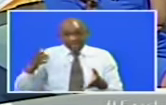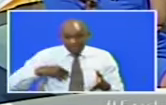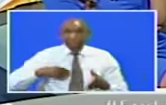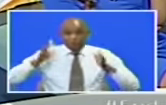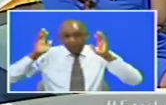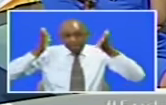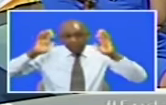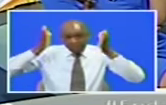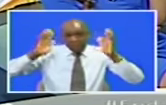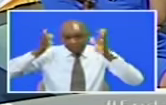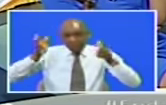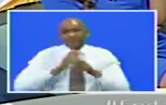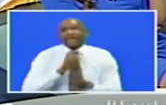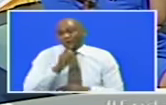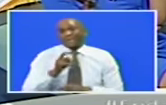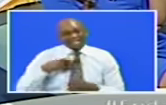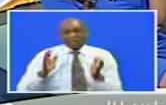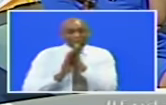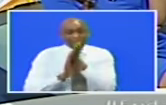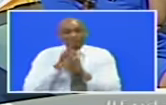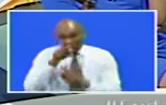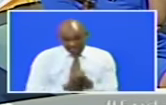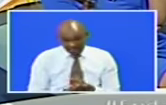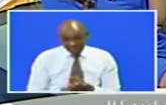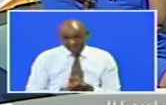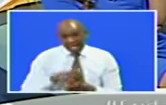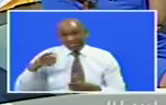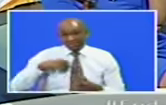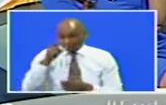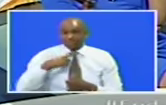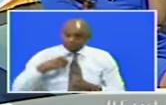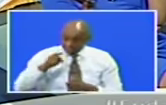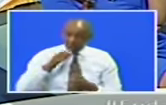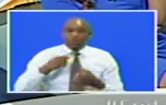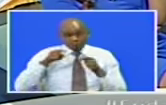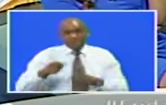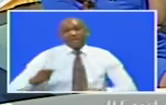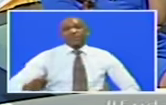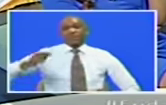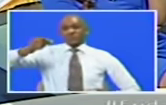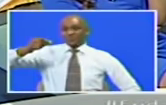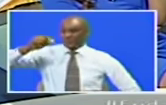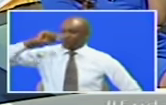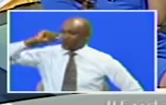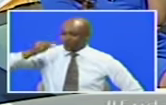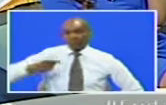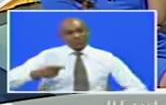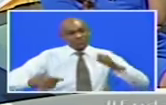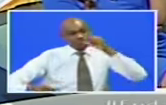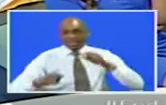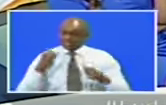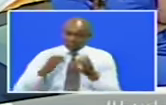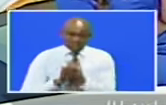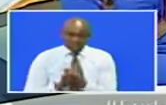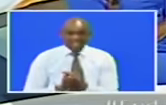applauding that particular directive, and we spoke to others who say that they're going to be toasting tonight towards that